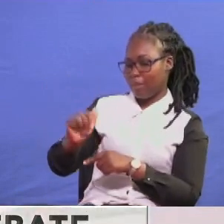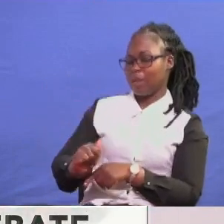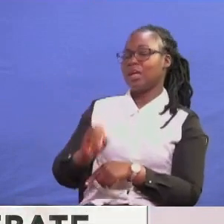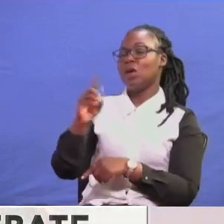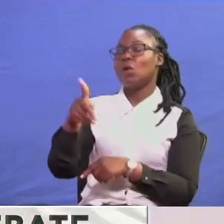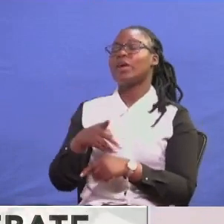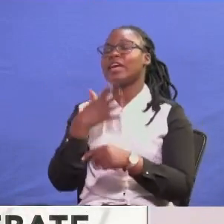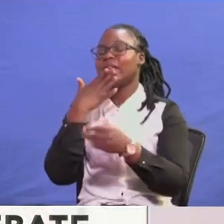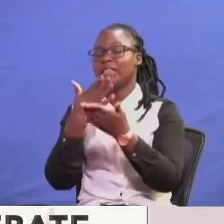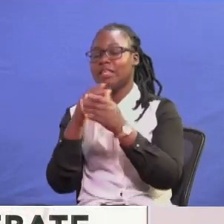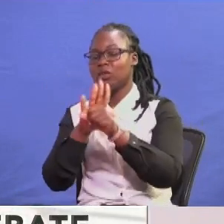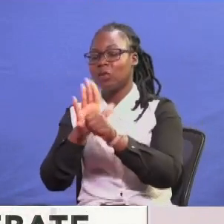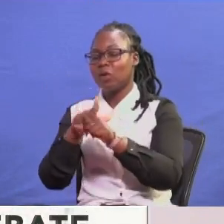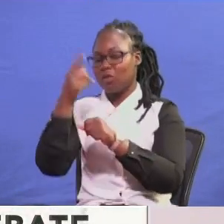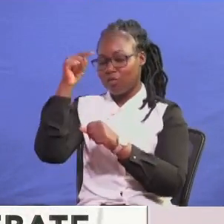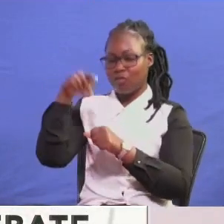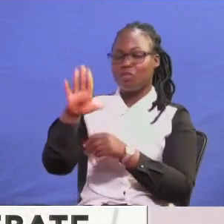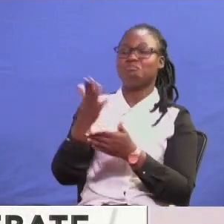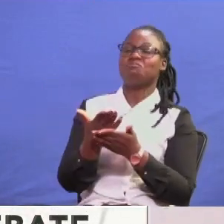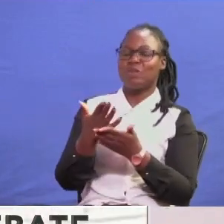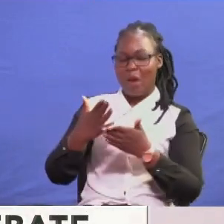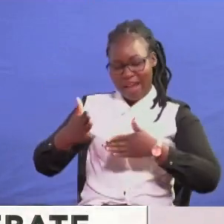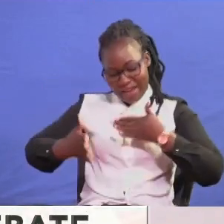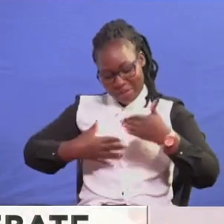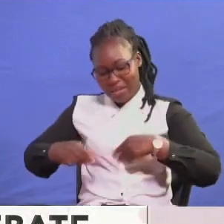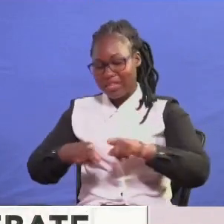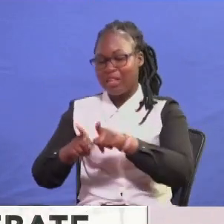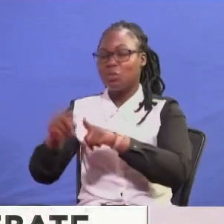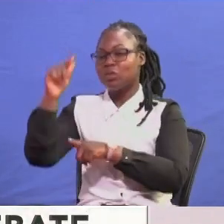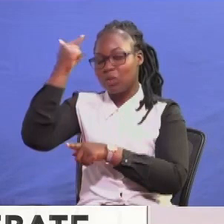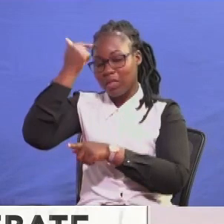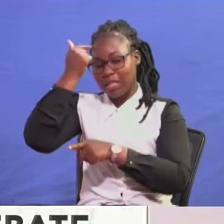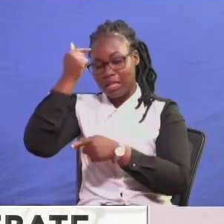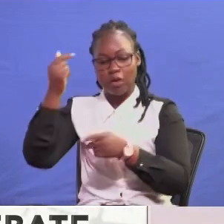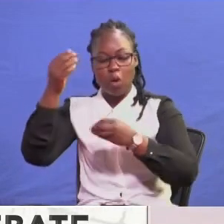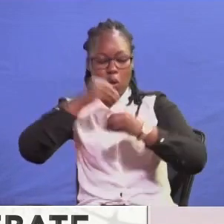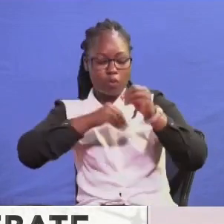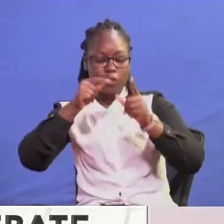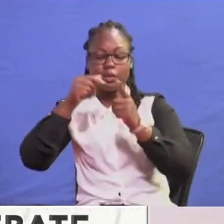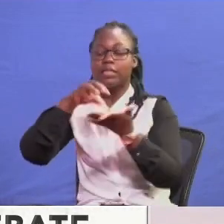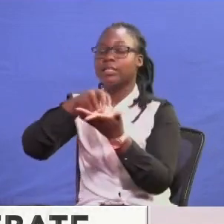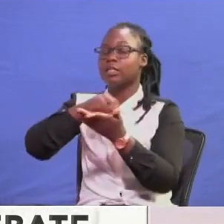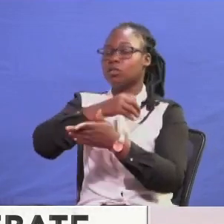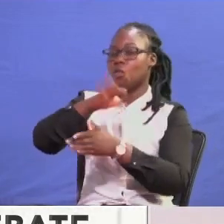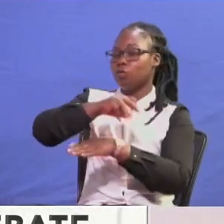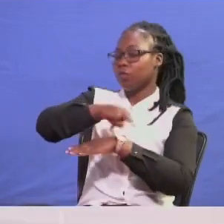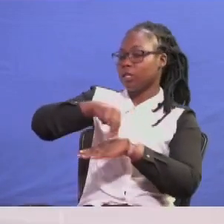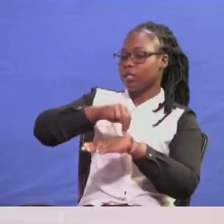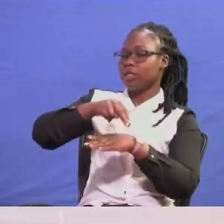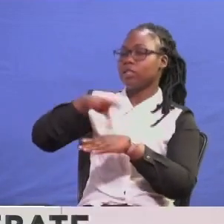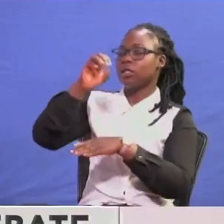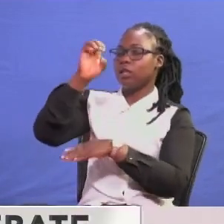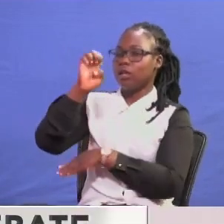so much for your insight and thoughtful contribution to this state of the nation. Edwin